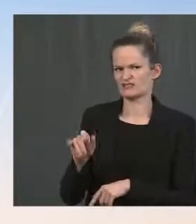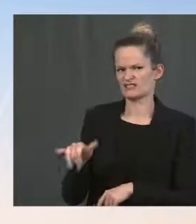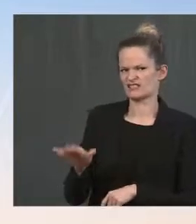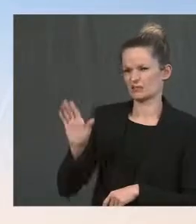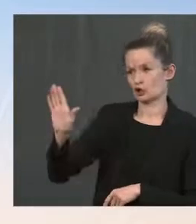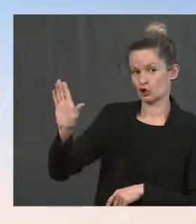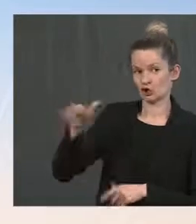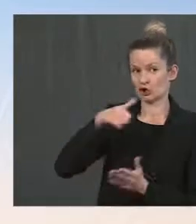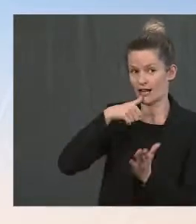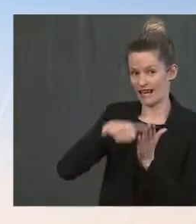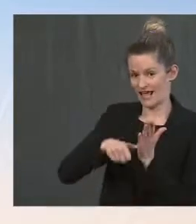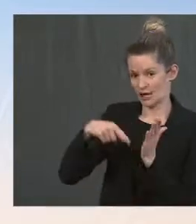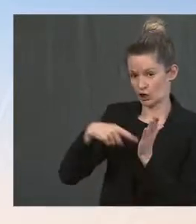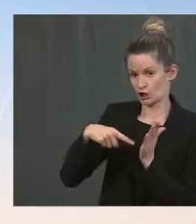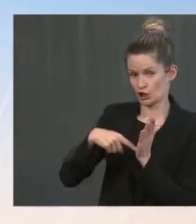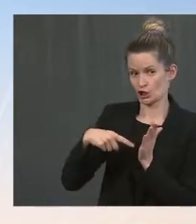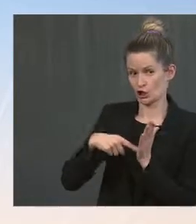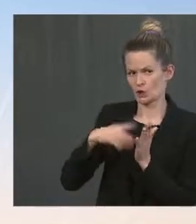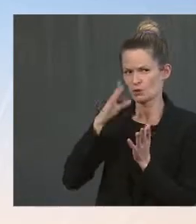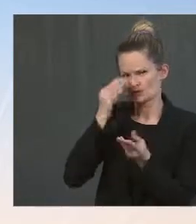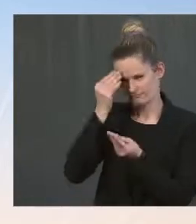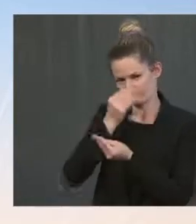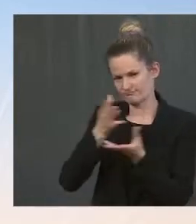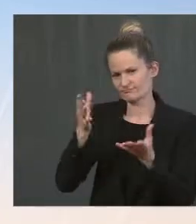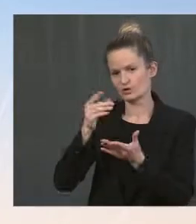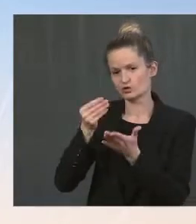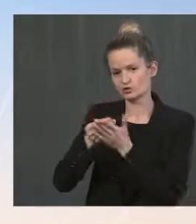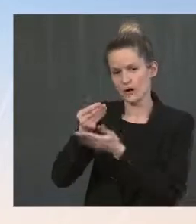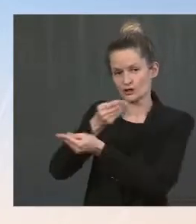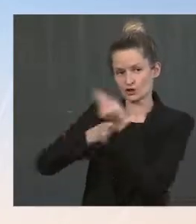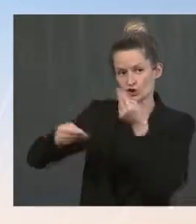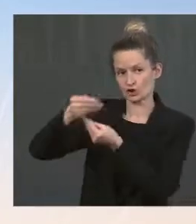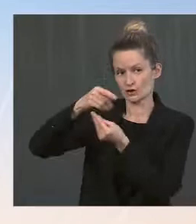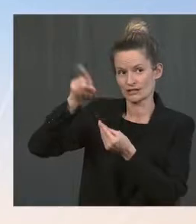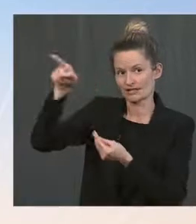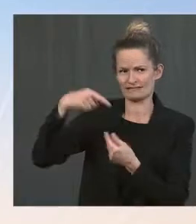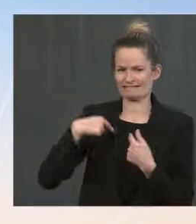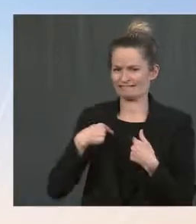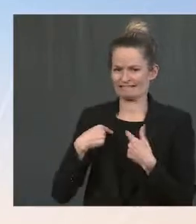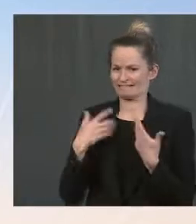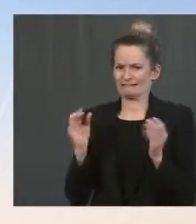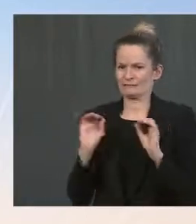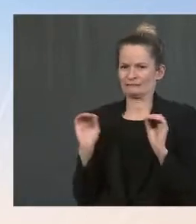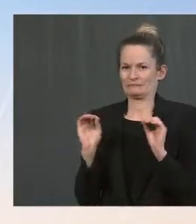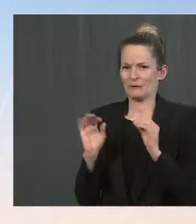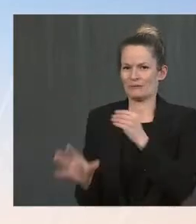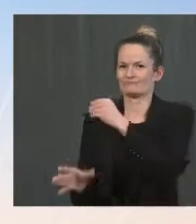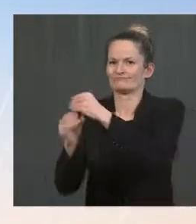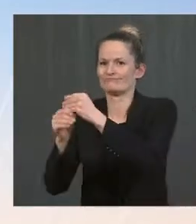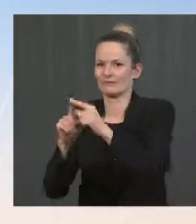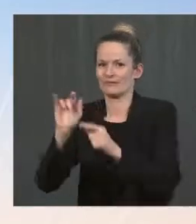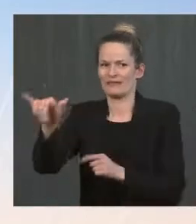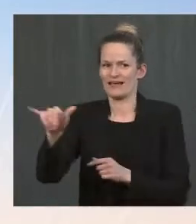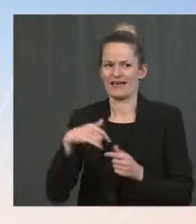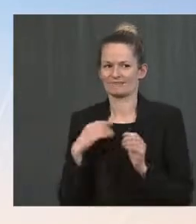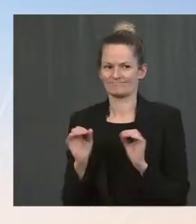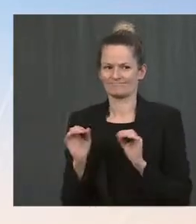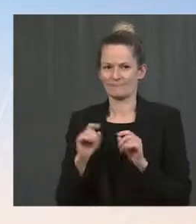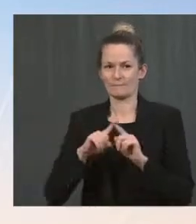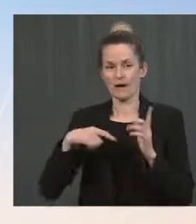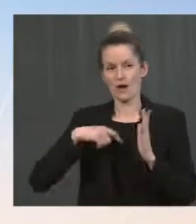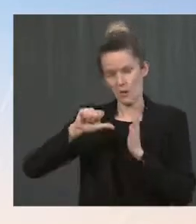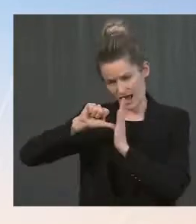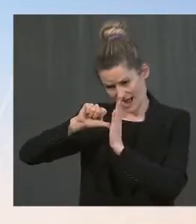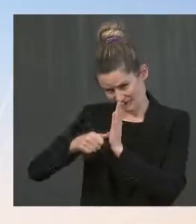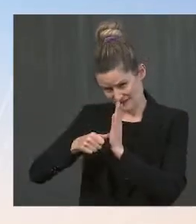current projection of exhaustion. And more generally, I would just underscore that this